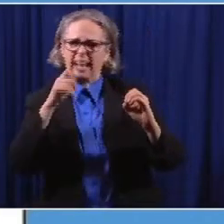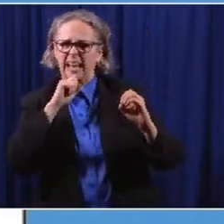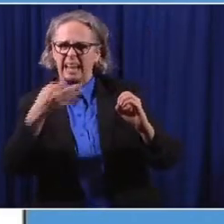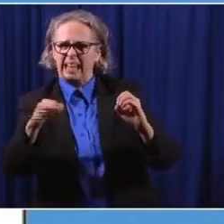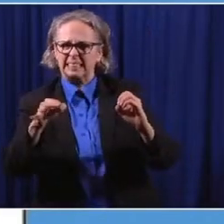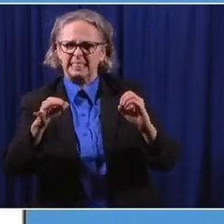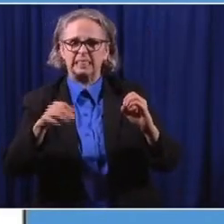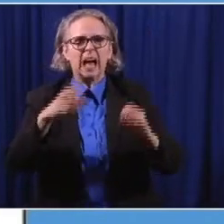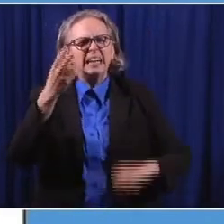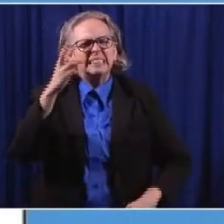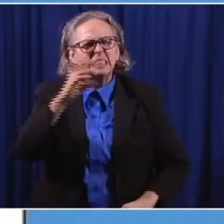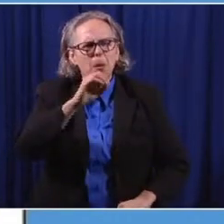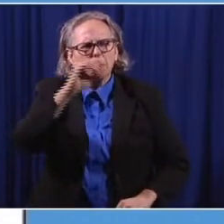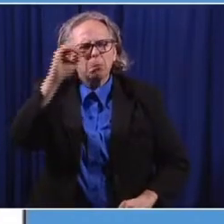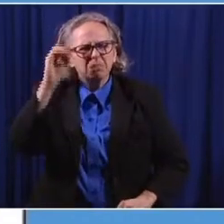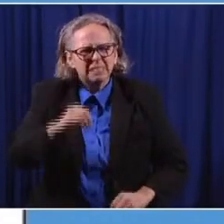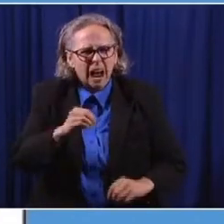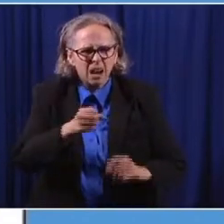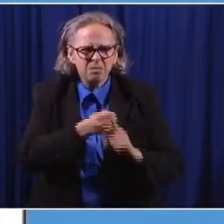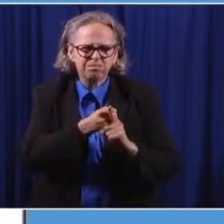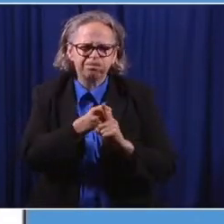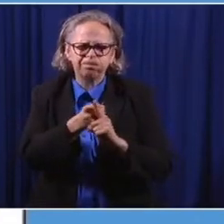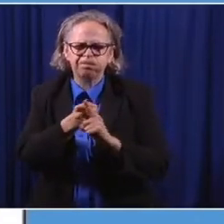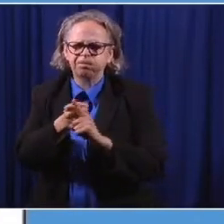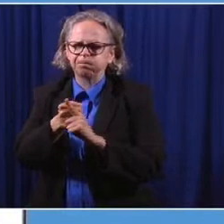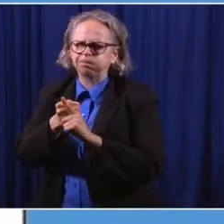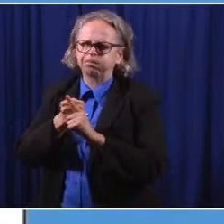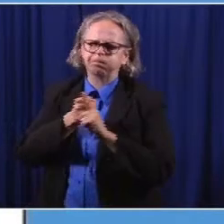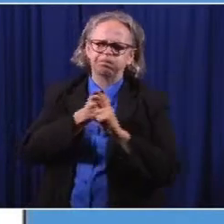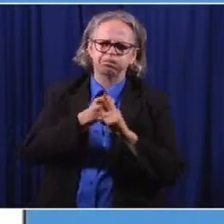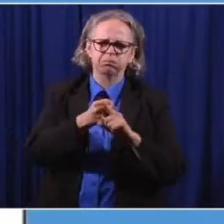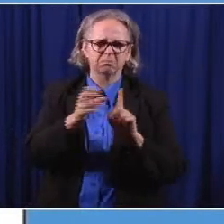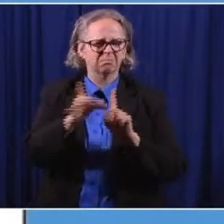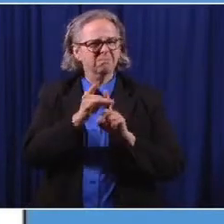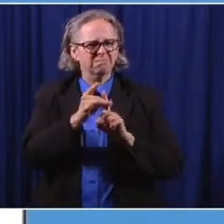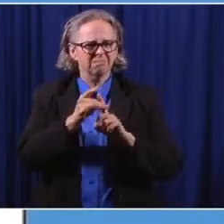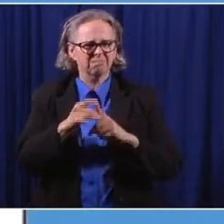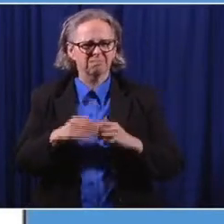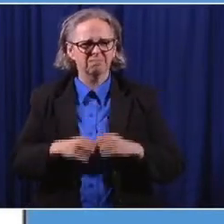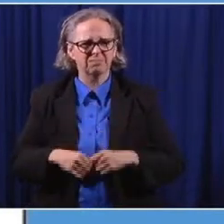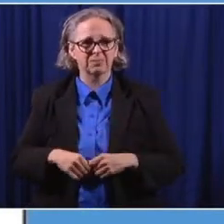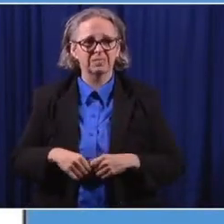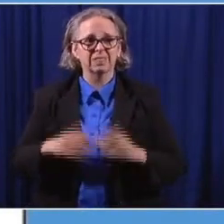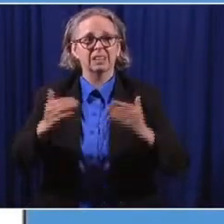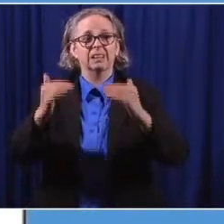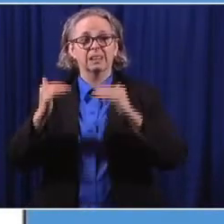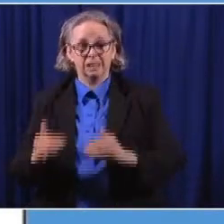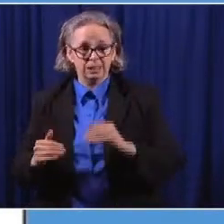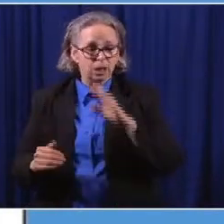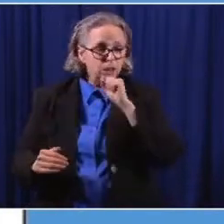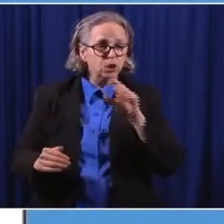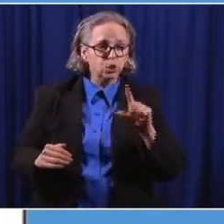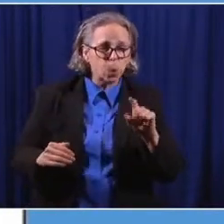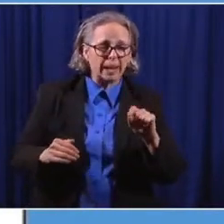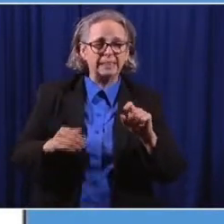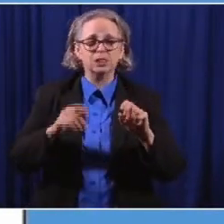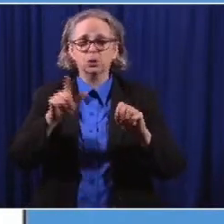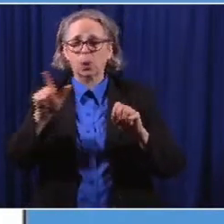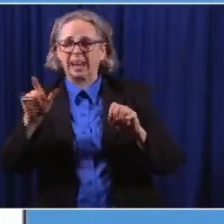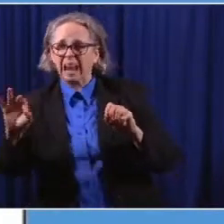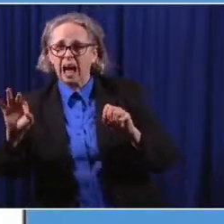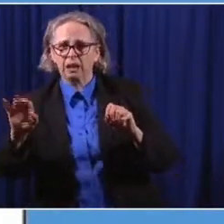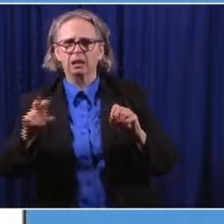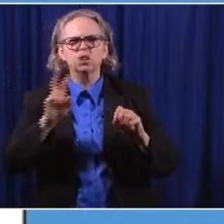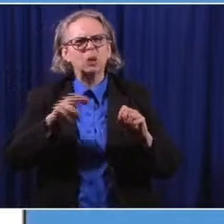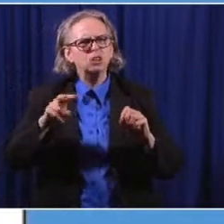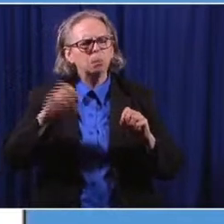cases made up of that group of people, 22% the age of 20 to 29. So again, these